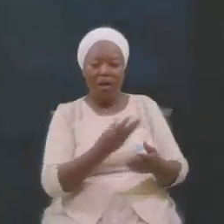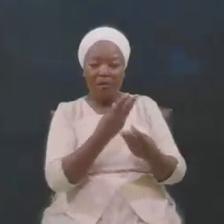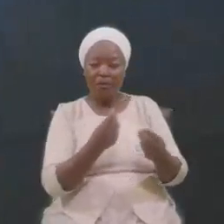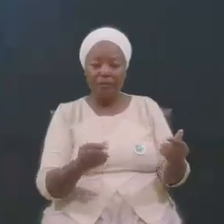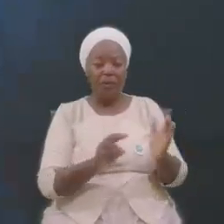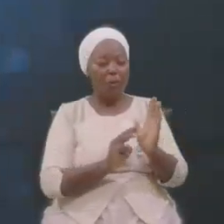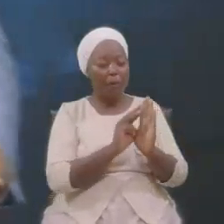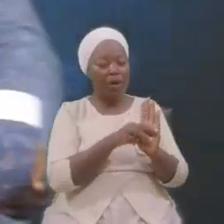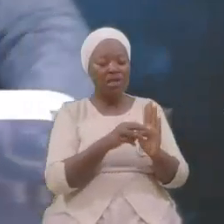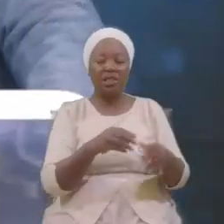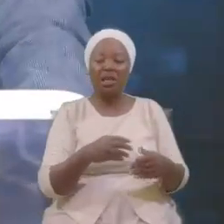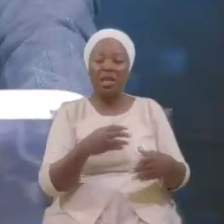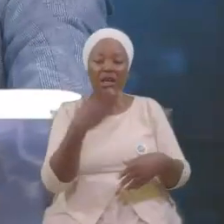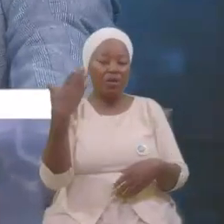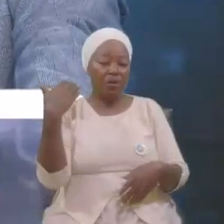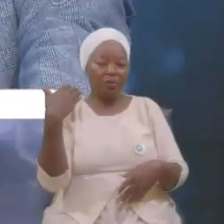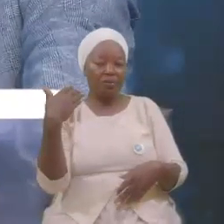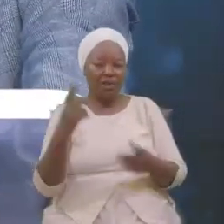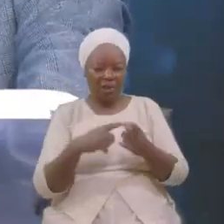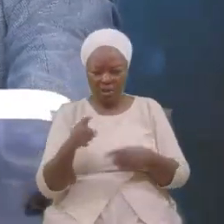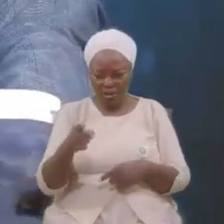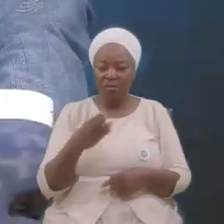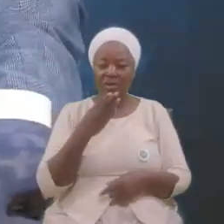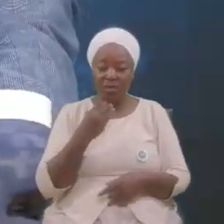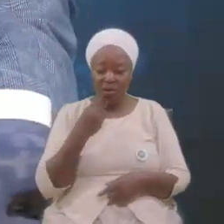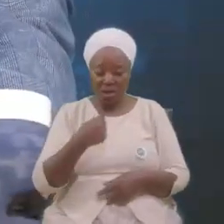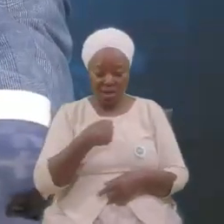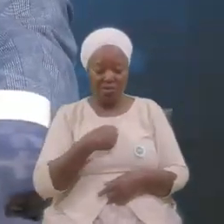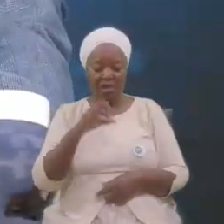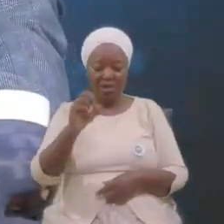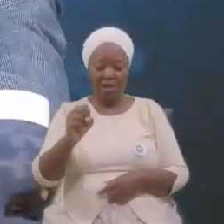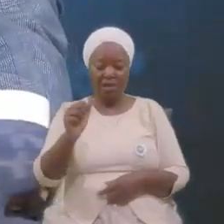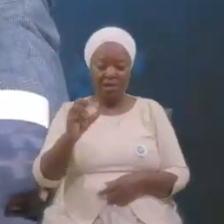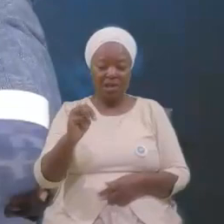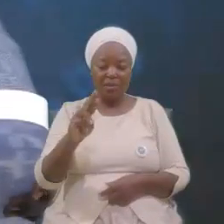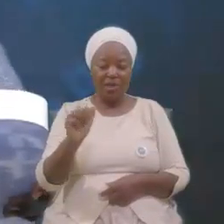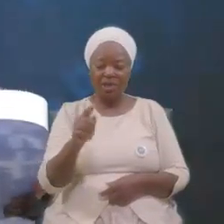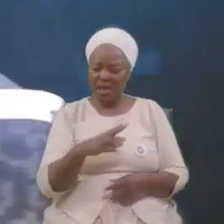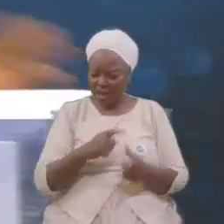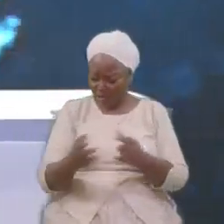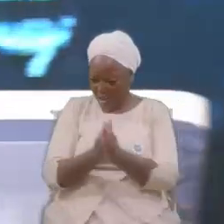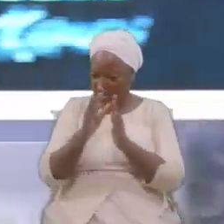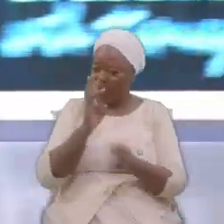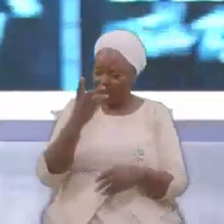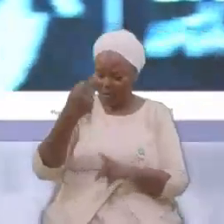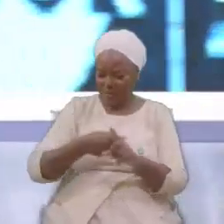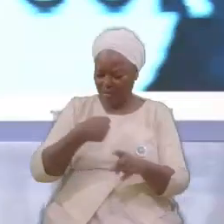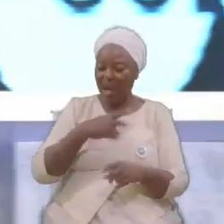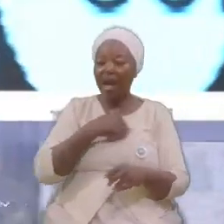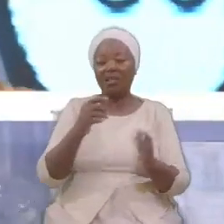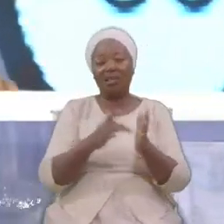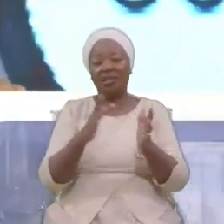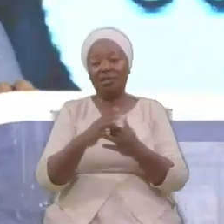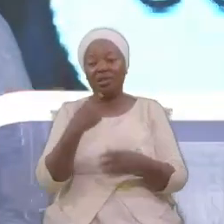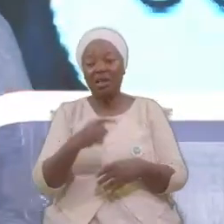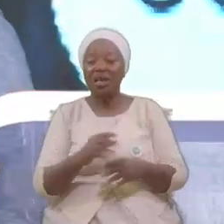again, you're a Jew, I am a Samaritan, and you're asking water from me. And Jesus said, if you